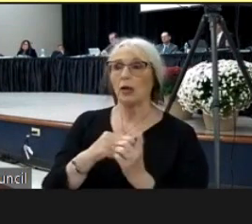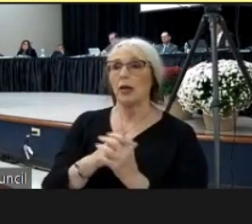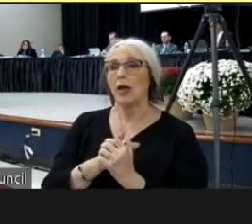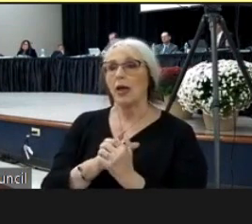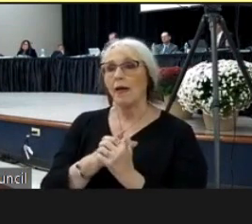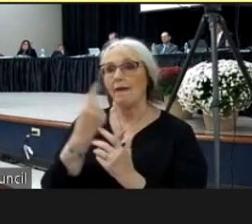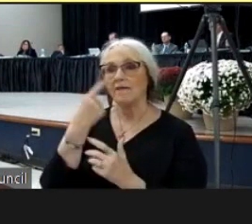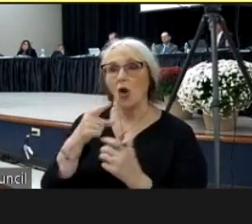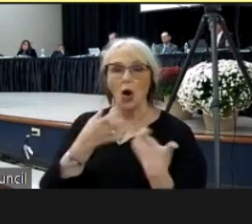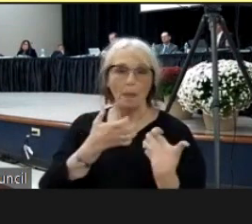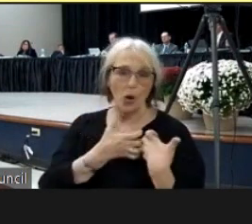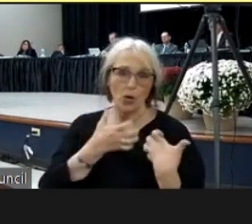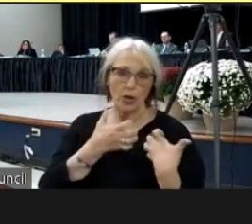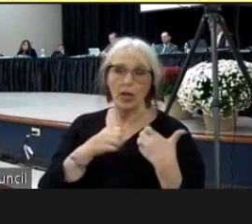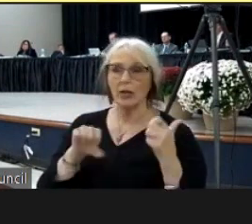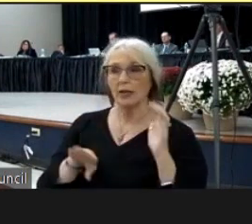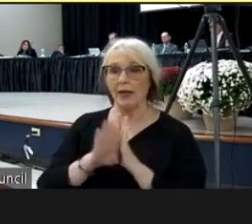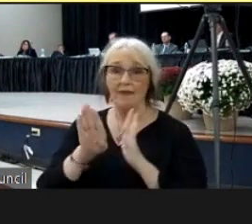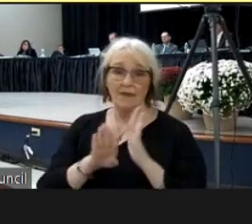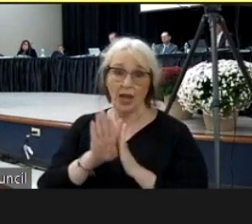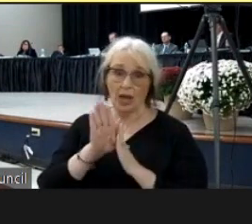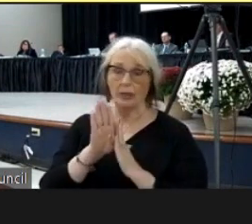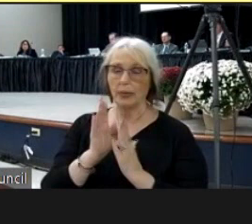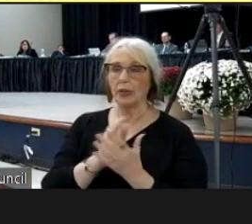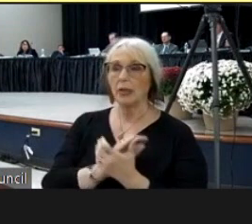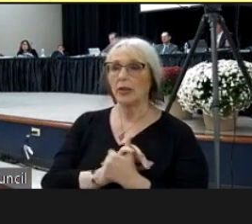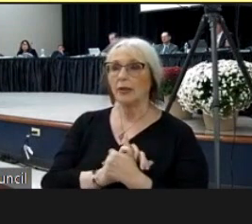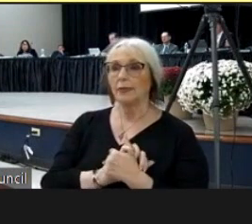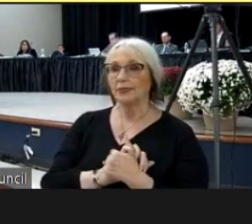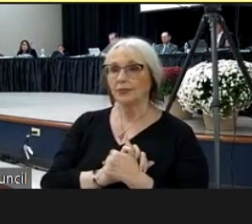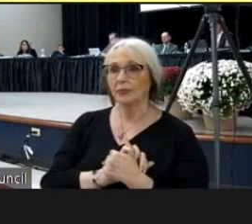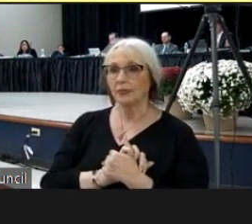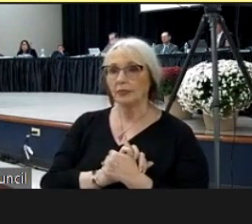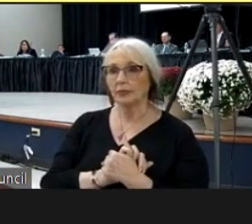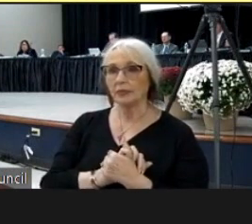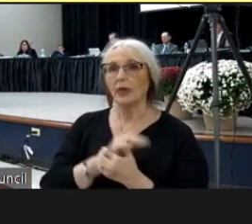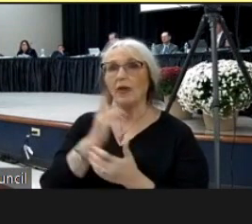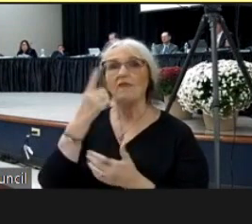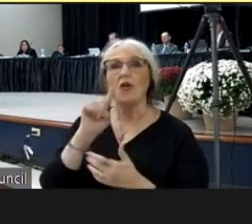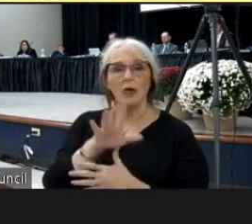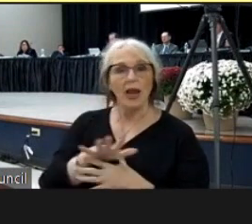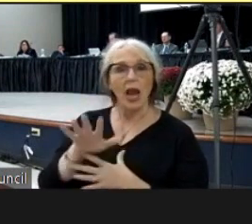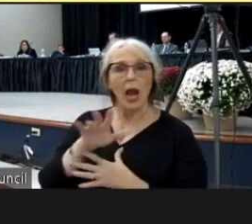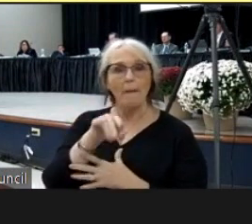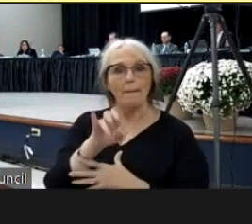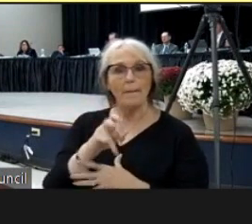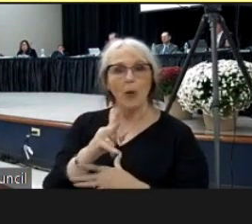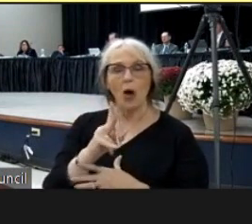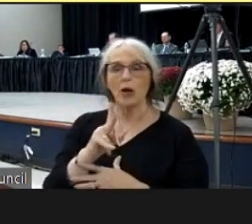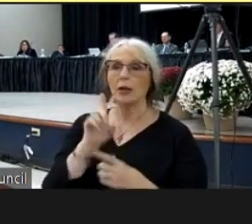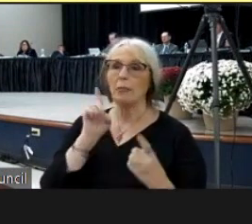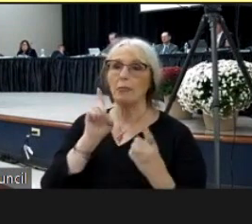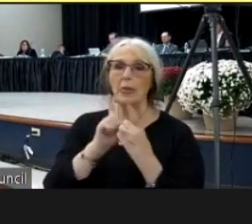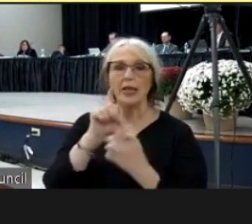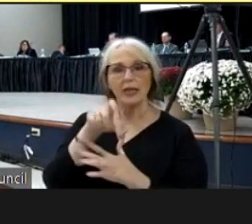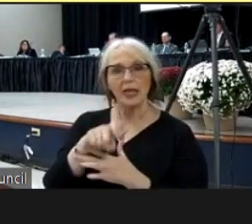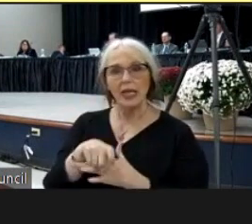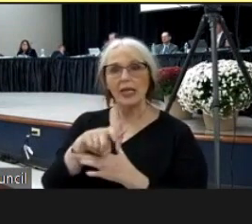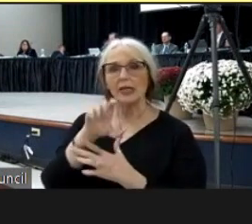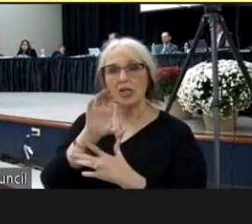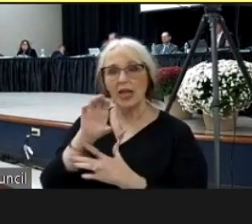or partnership or development in some fashion of at least a neighborhood park that can meet the needs of the growing China Spring